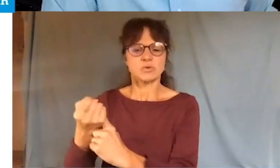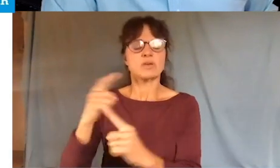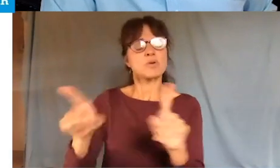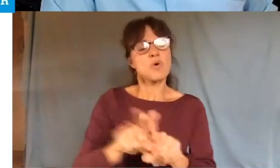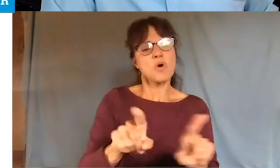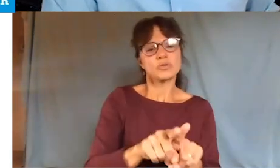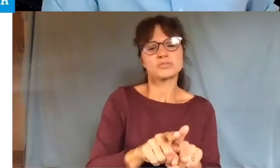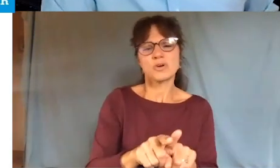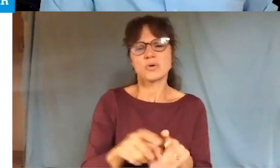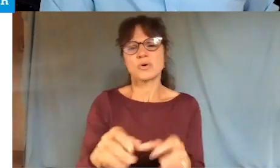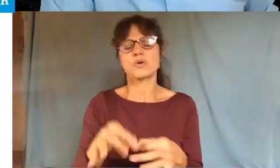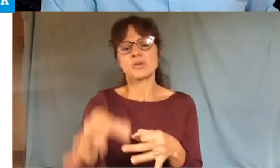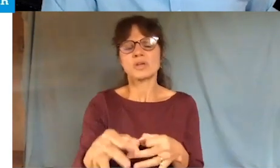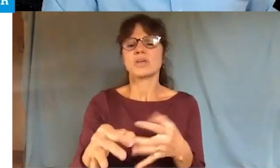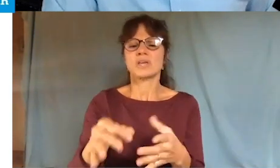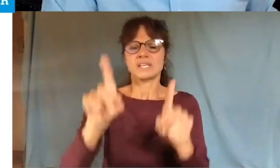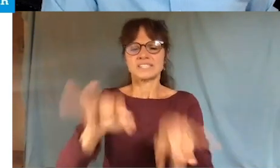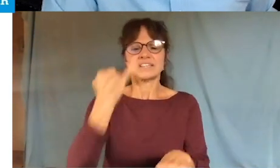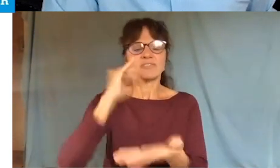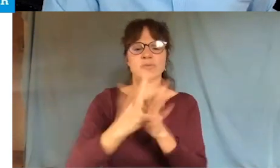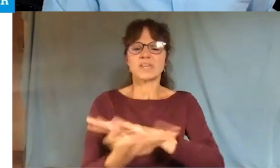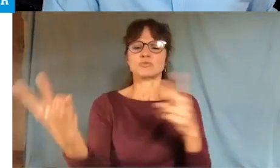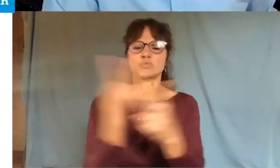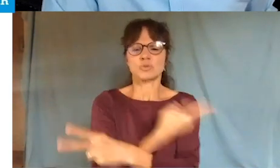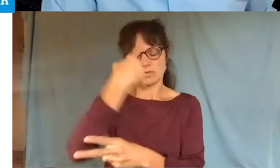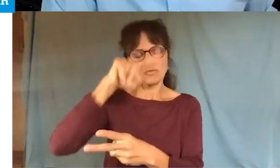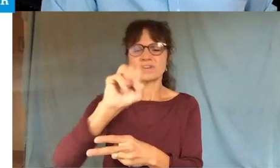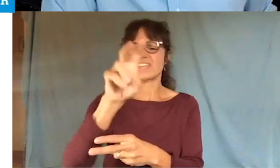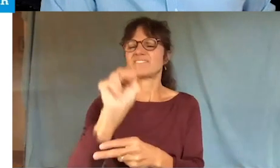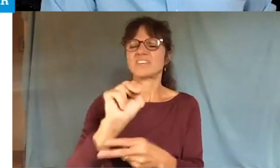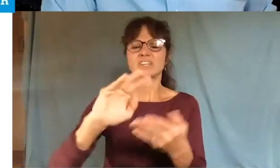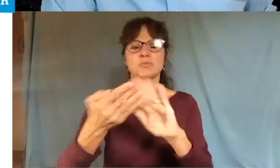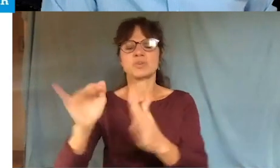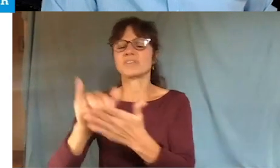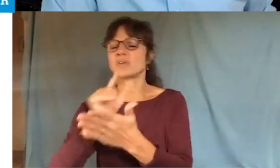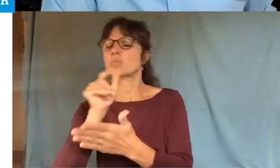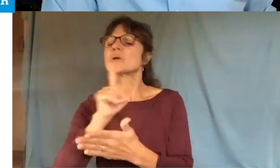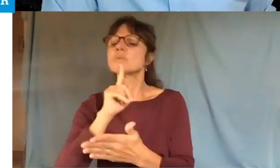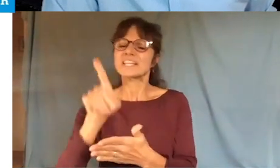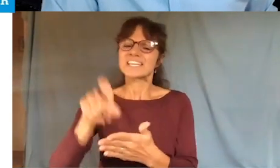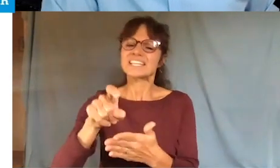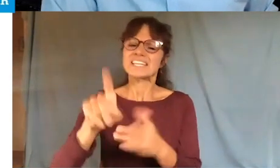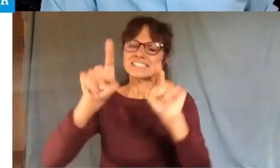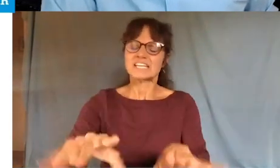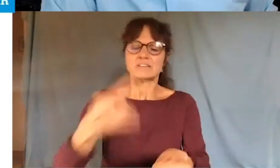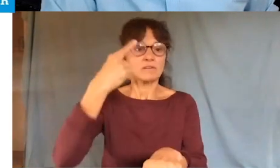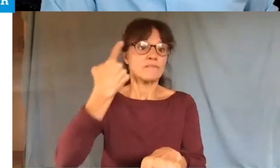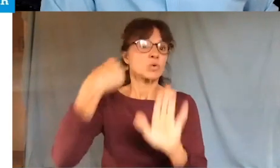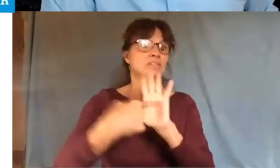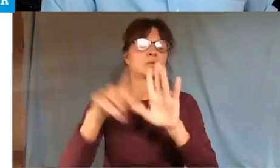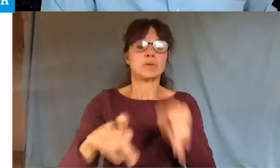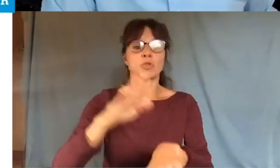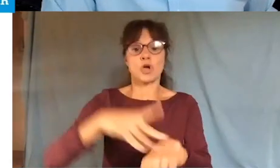also defer testing if it gets worse for even populations that really need these tests, for example, people that are on